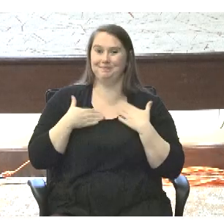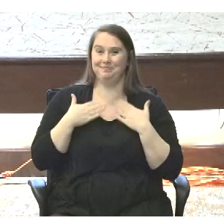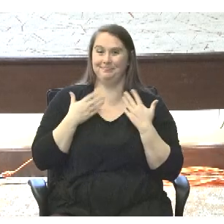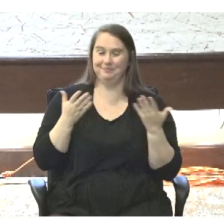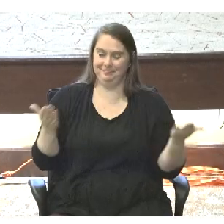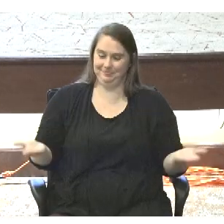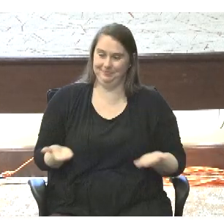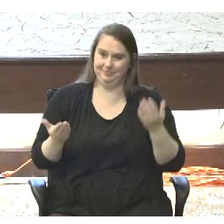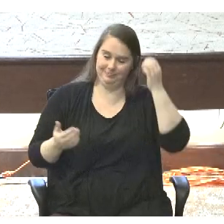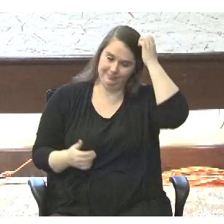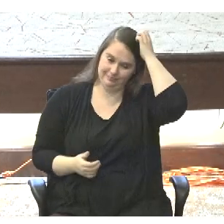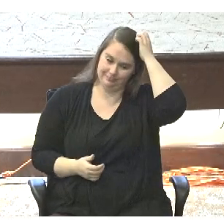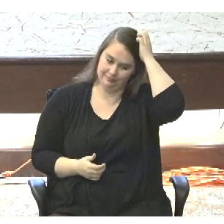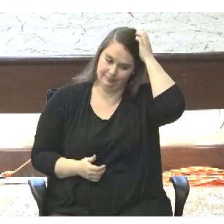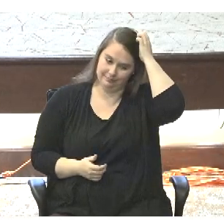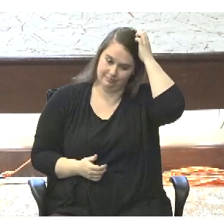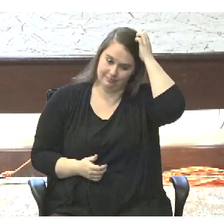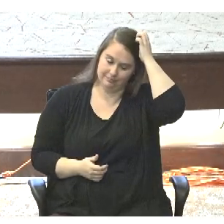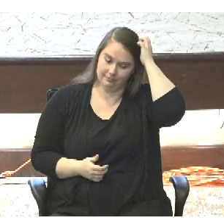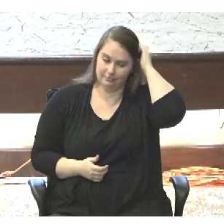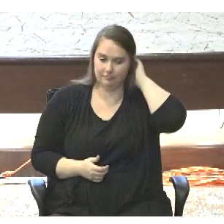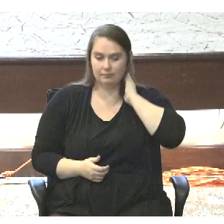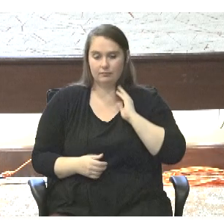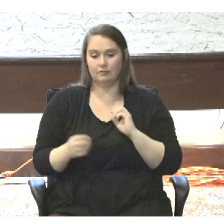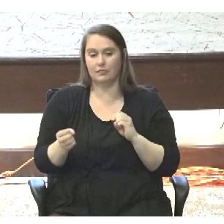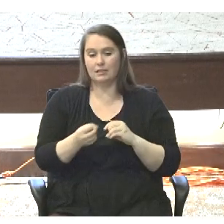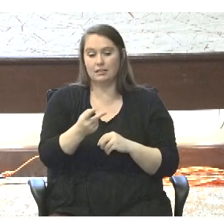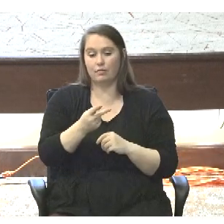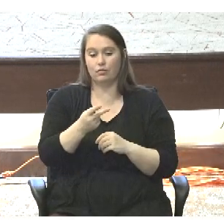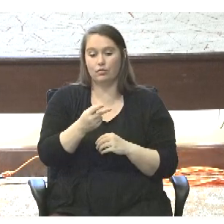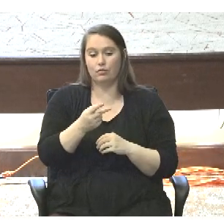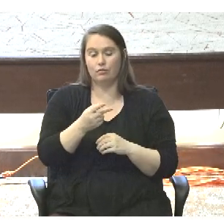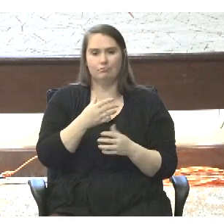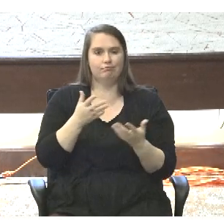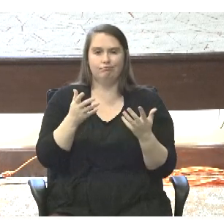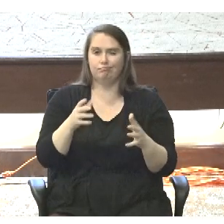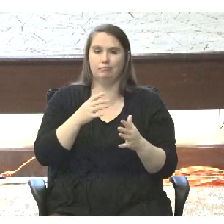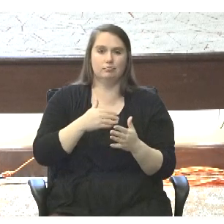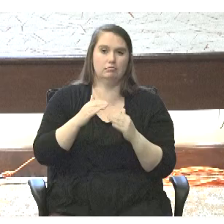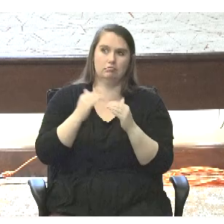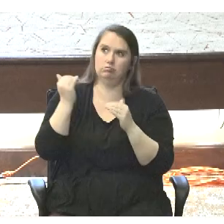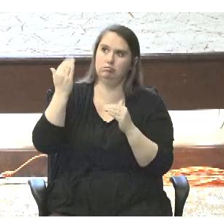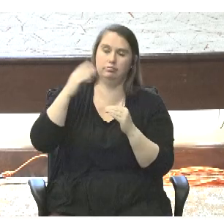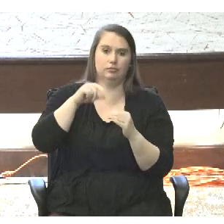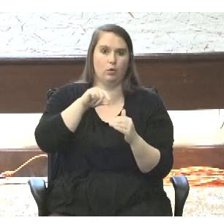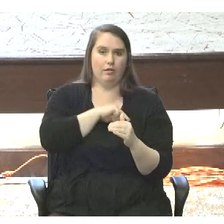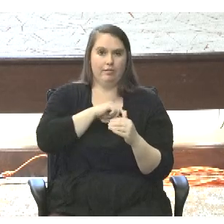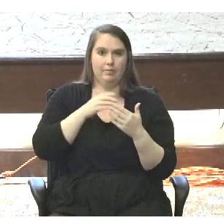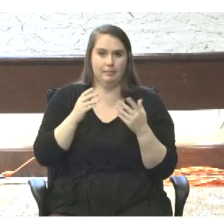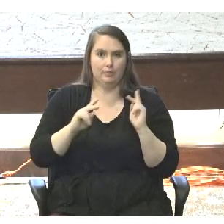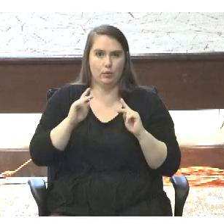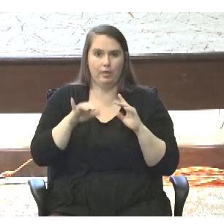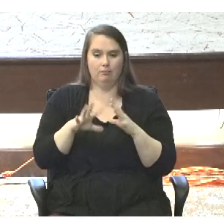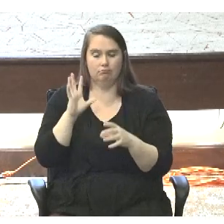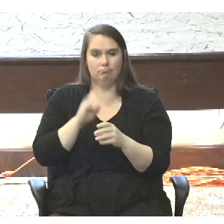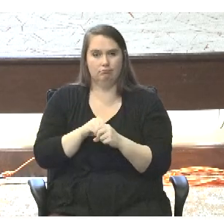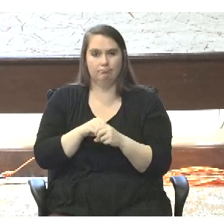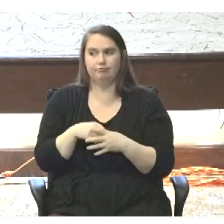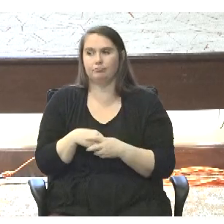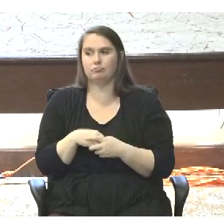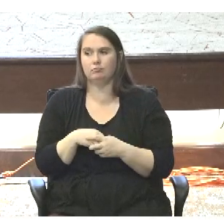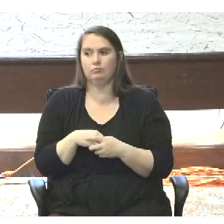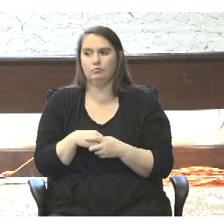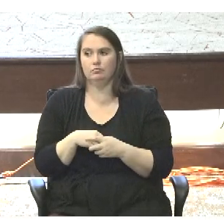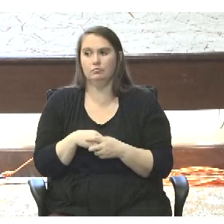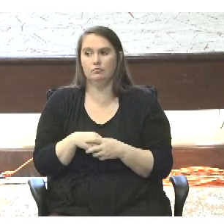joining you. We also have several really qualified people here on the Madden team who work directly on Waco's account, utilizing